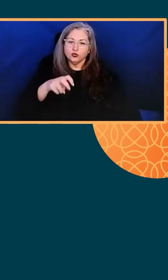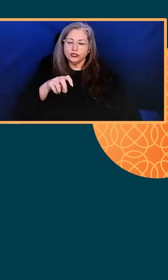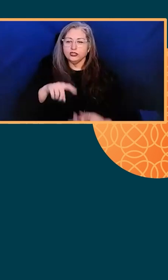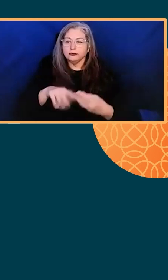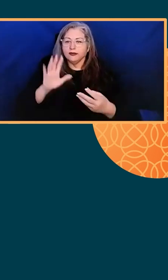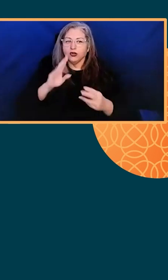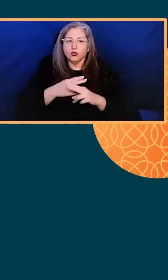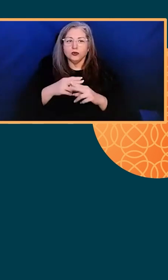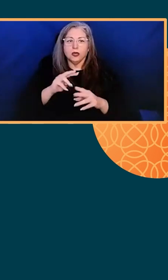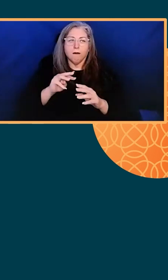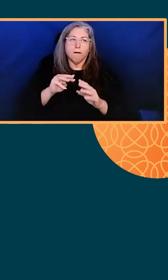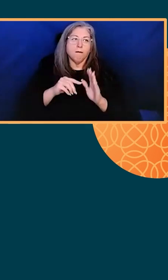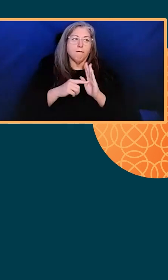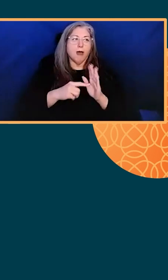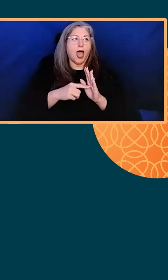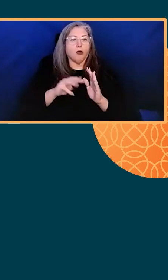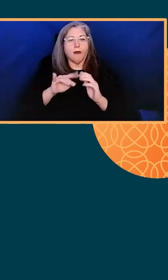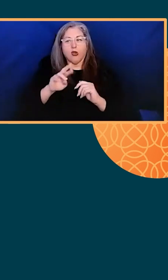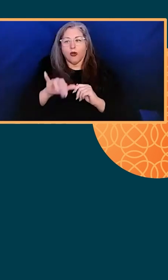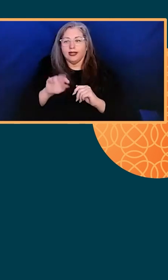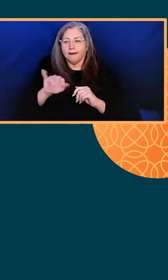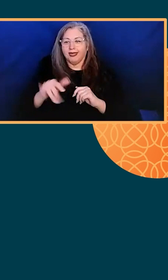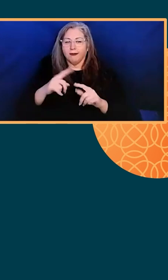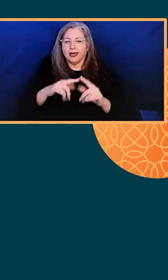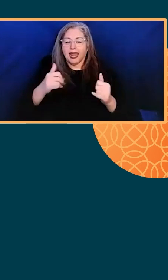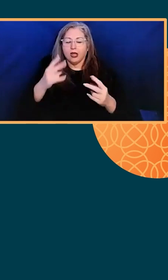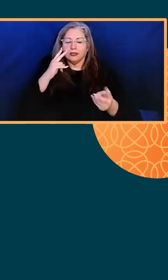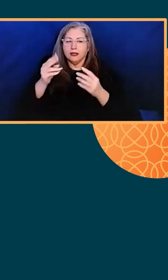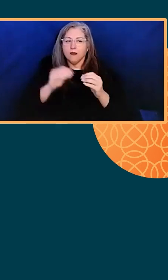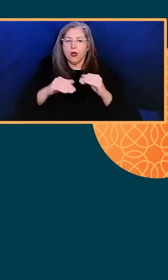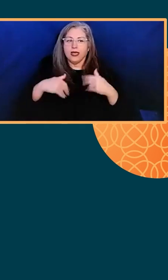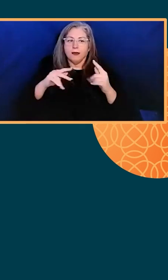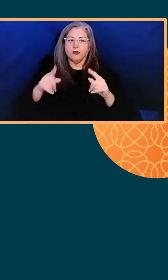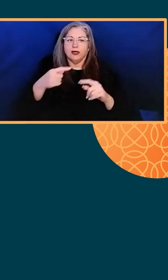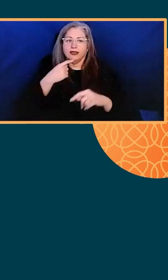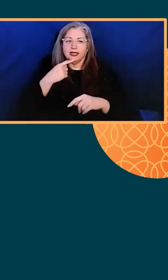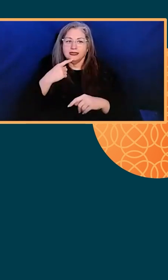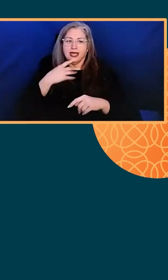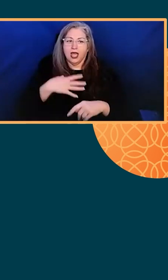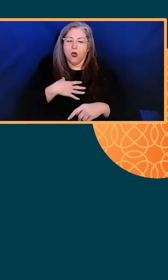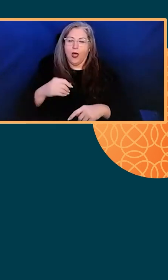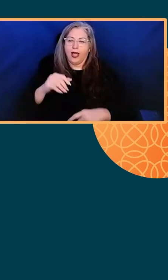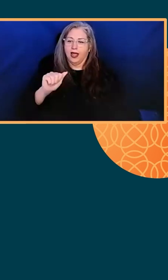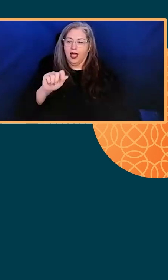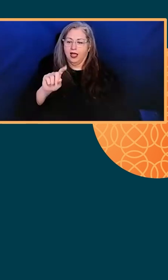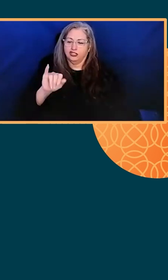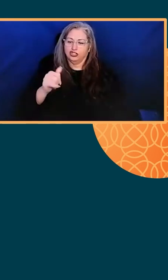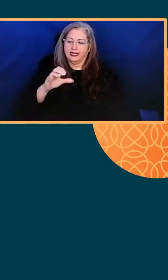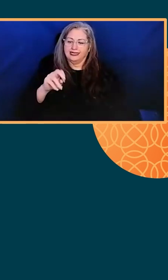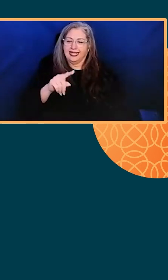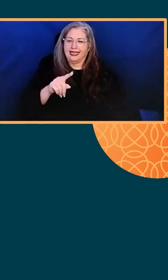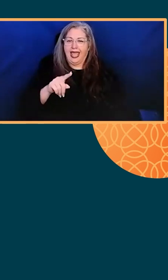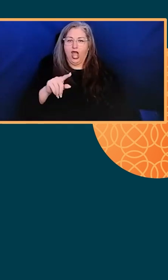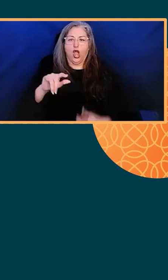the language model, minority, myth. More and more you see younger people saying white adjacent. They're playing white